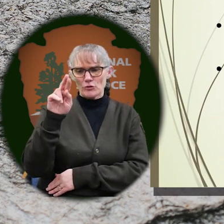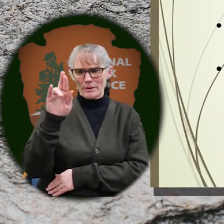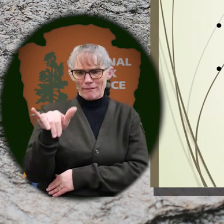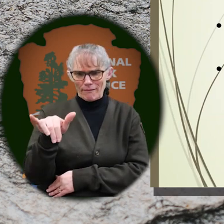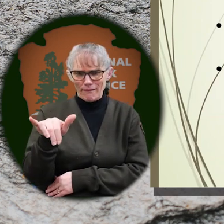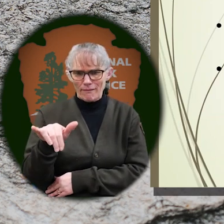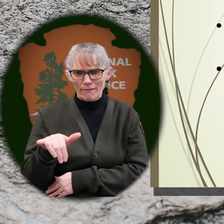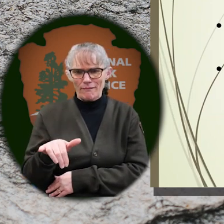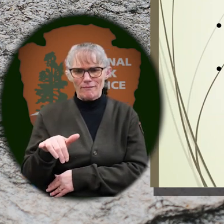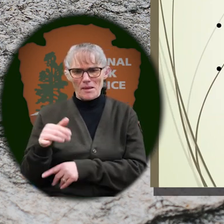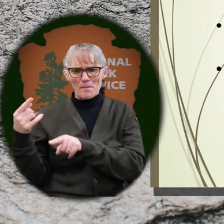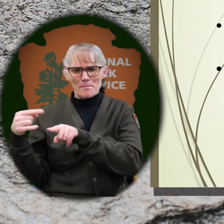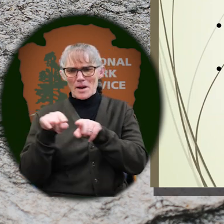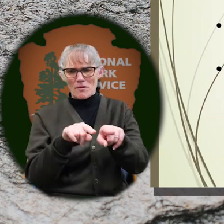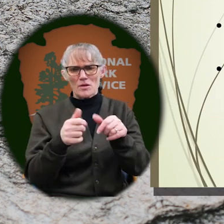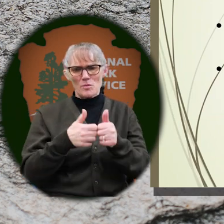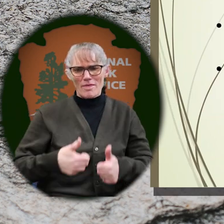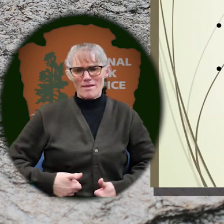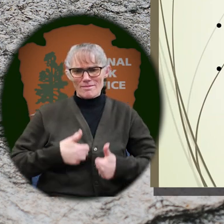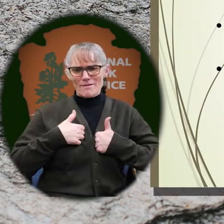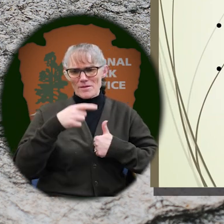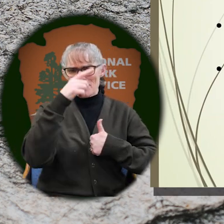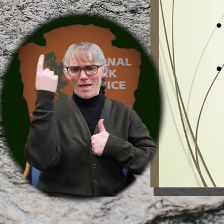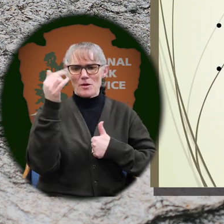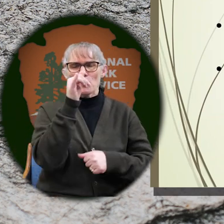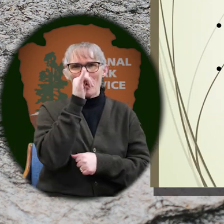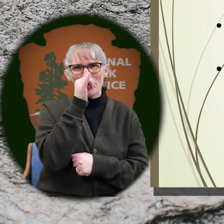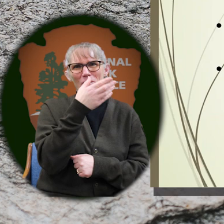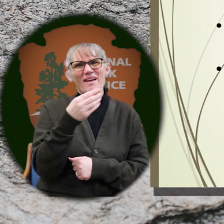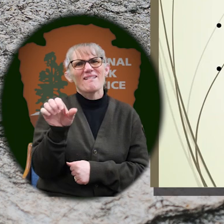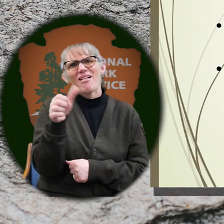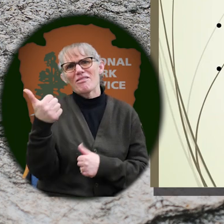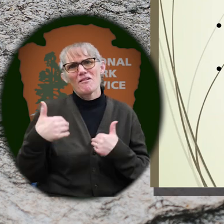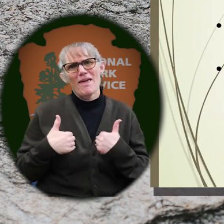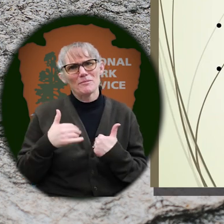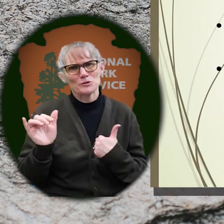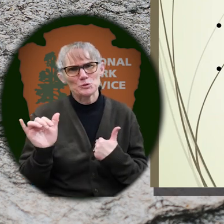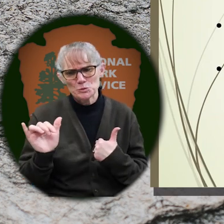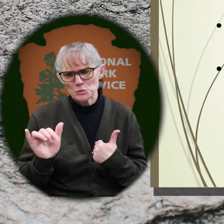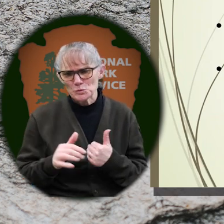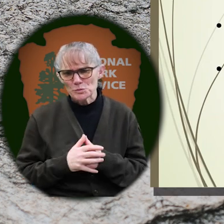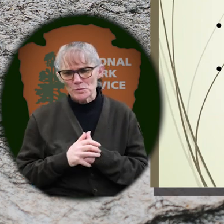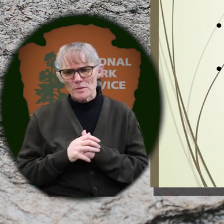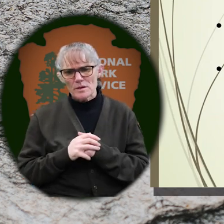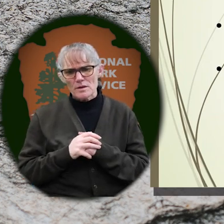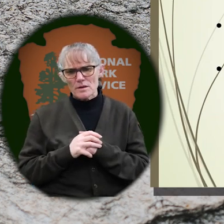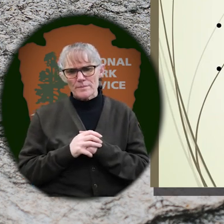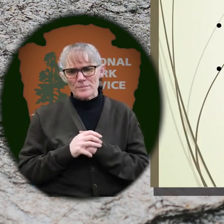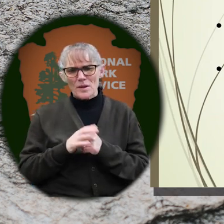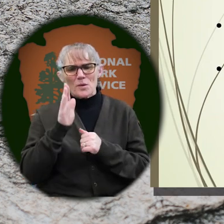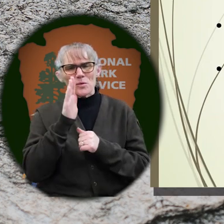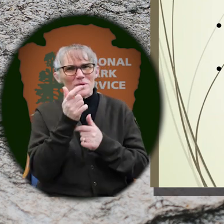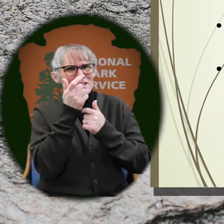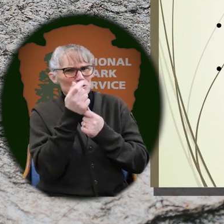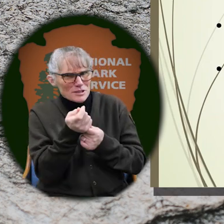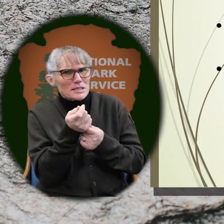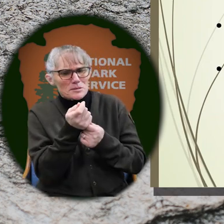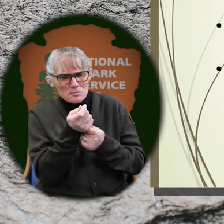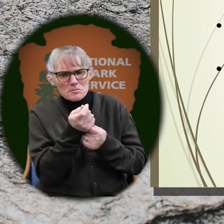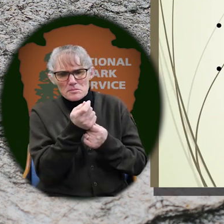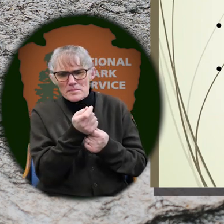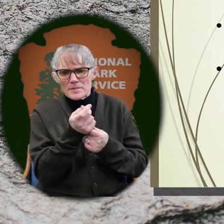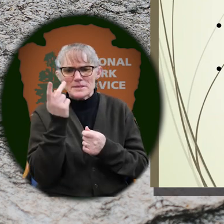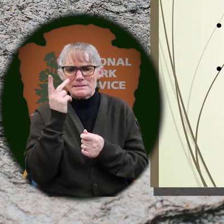is consistent with the results of living black rhino as well as other mammals. And it'd be interesting to look at how